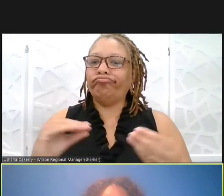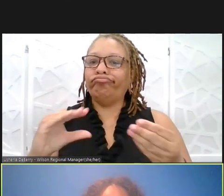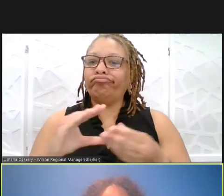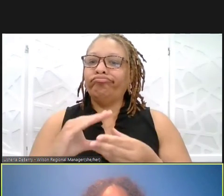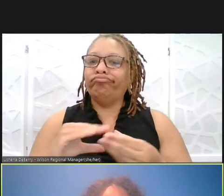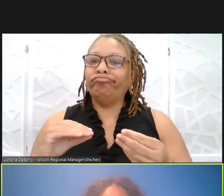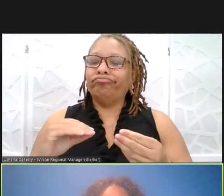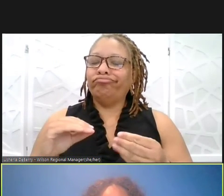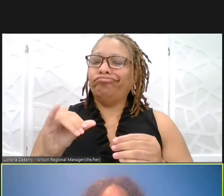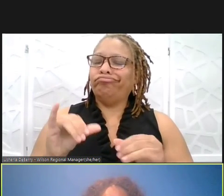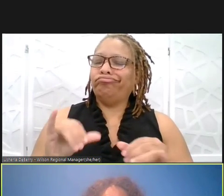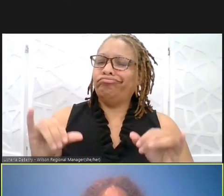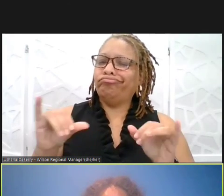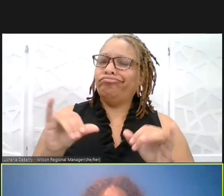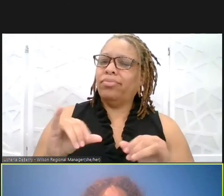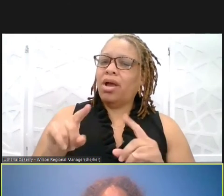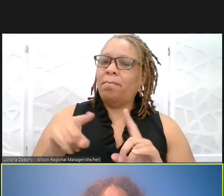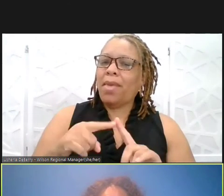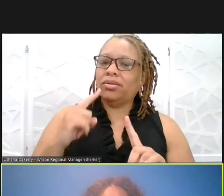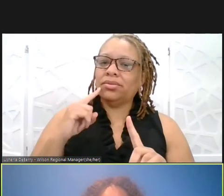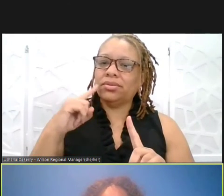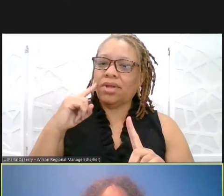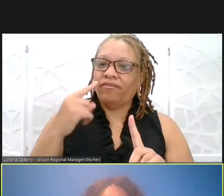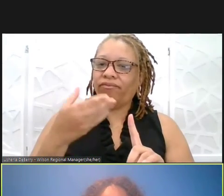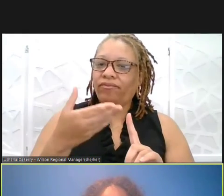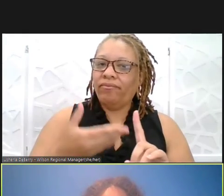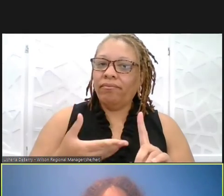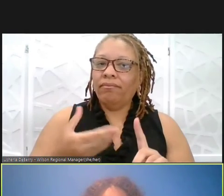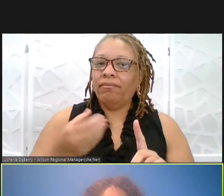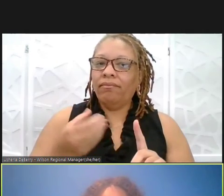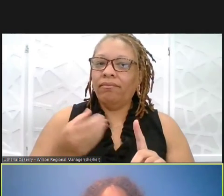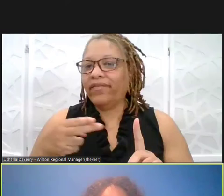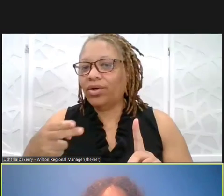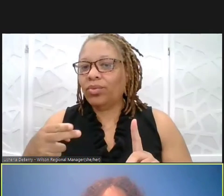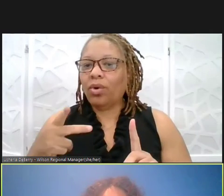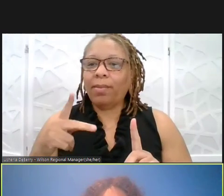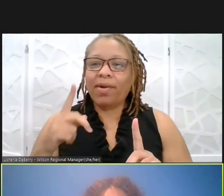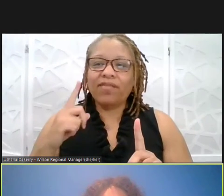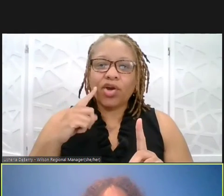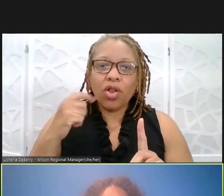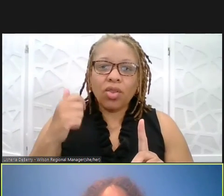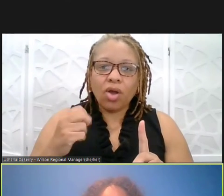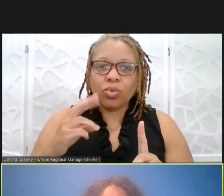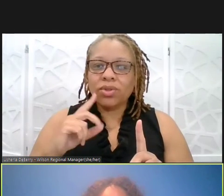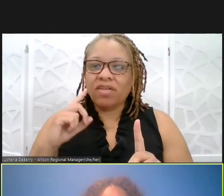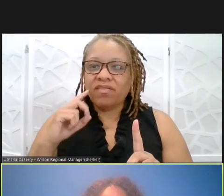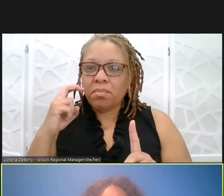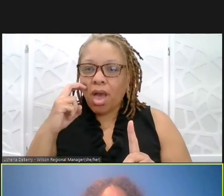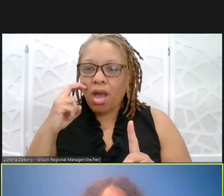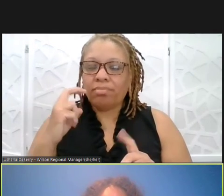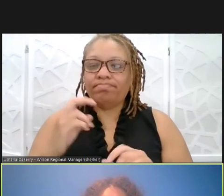we've noticed that people have mentioned that are more common to the deaf